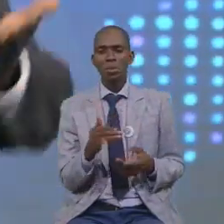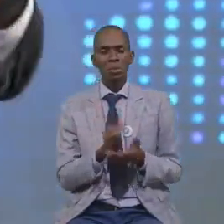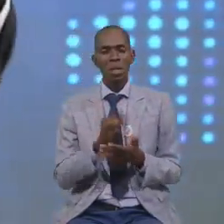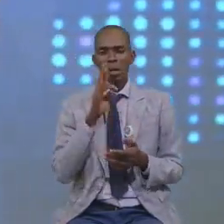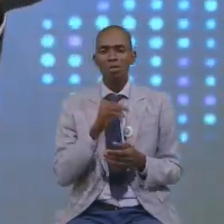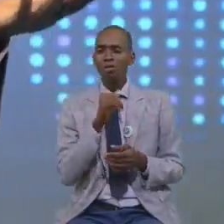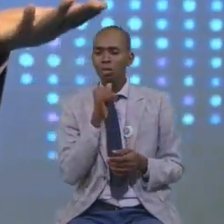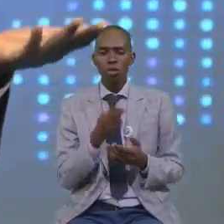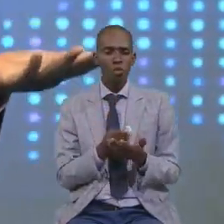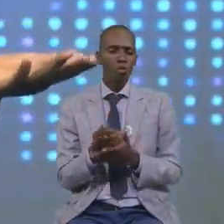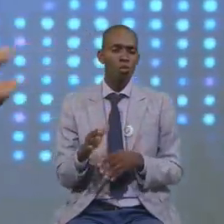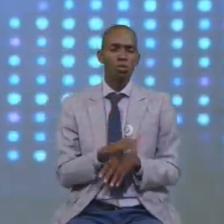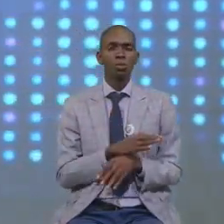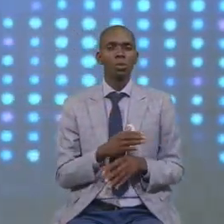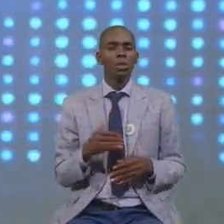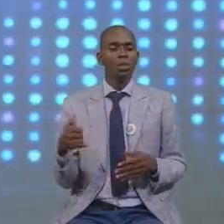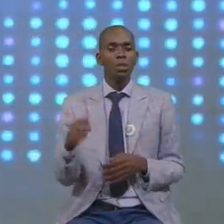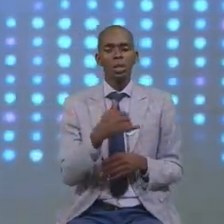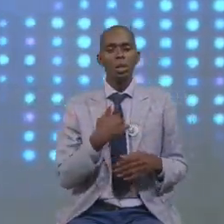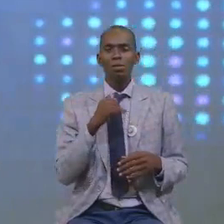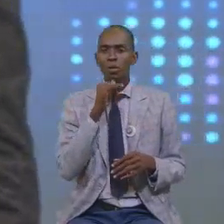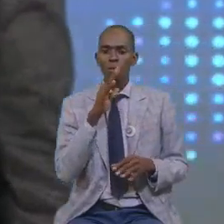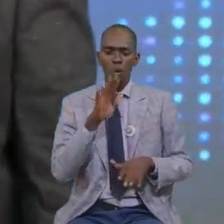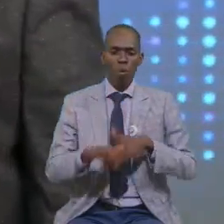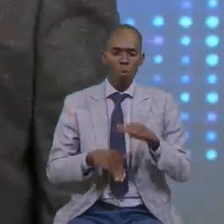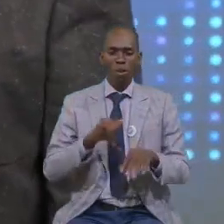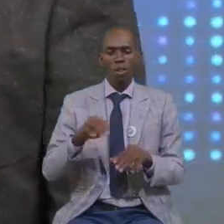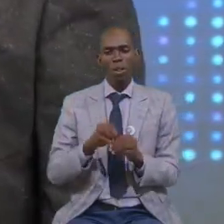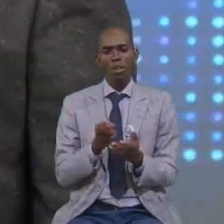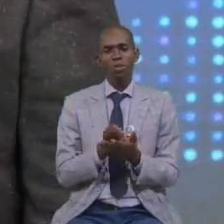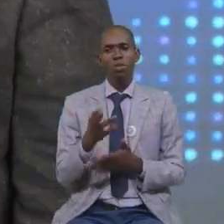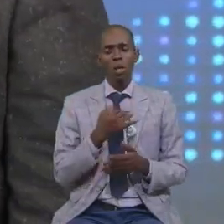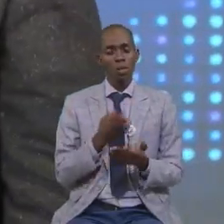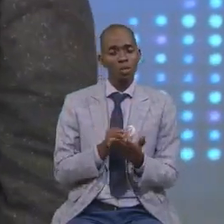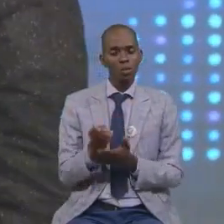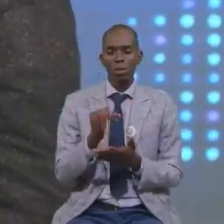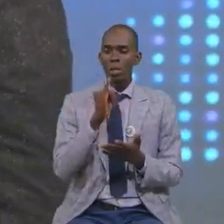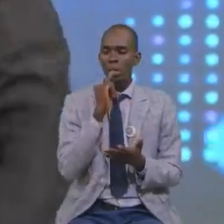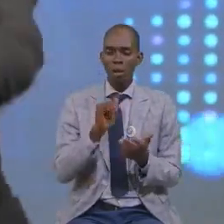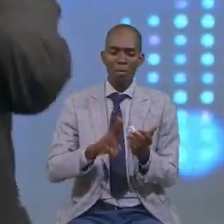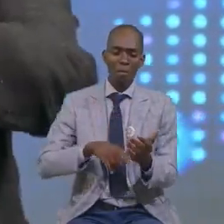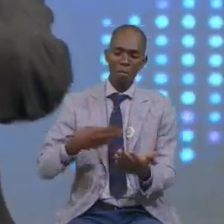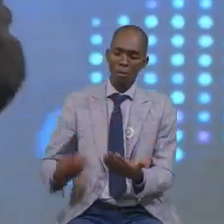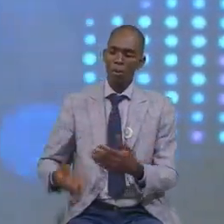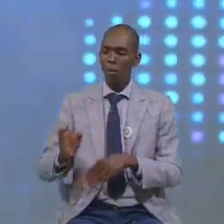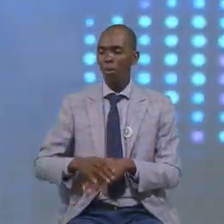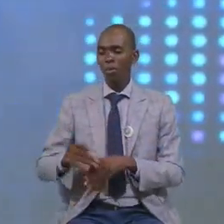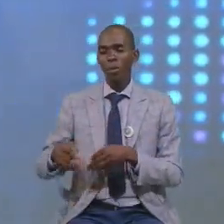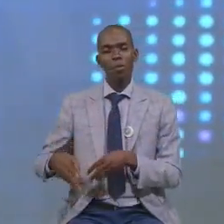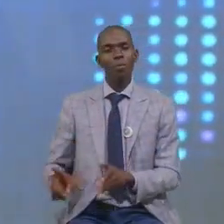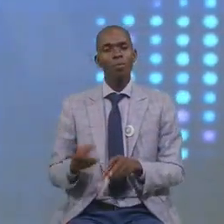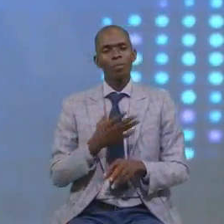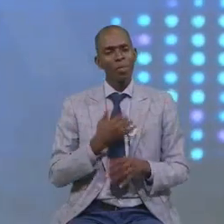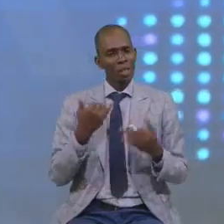untruthfulness. They have not been walking in the truth, and the truth is falling on the street. And it says now,